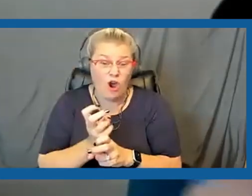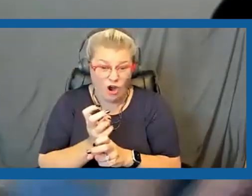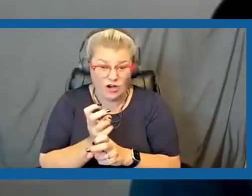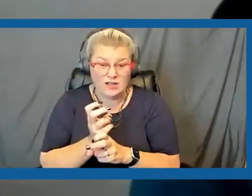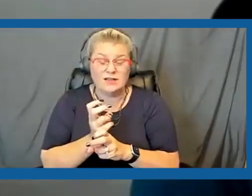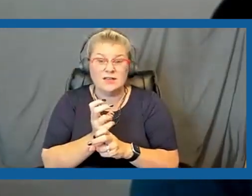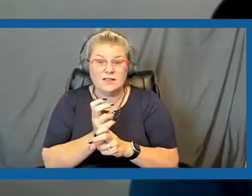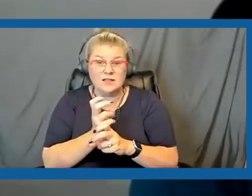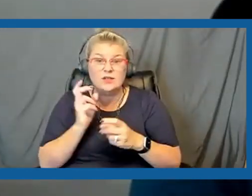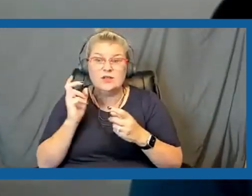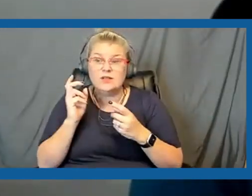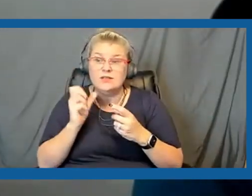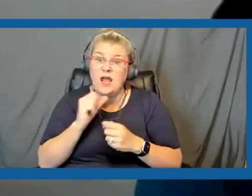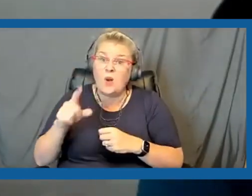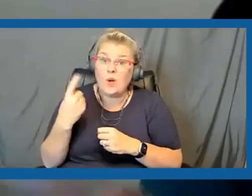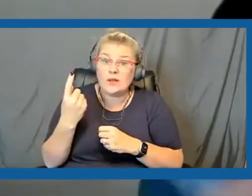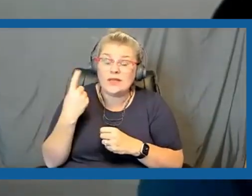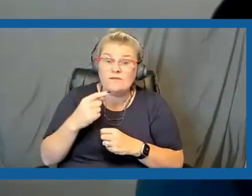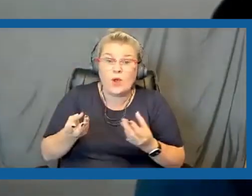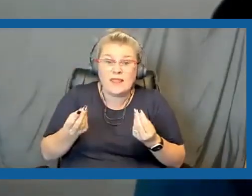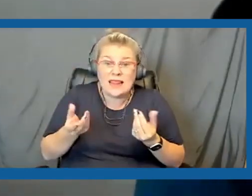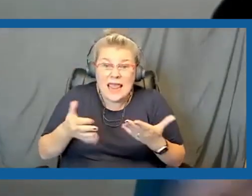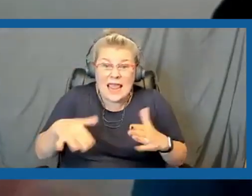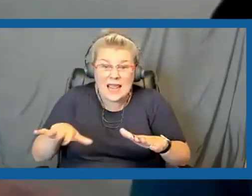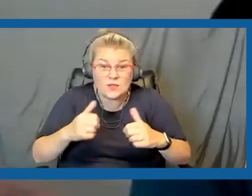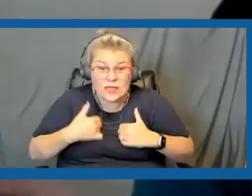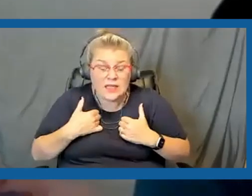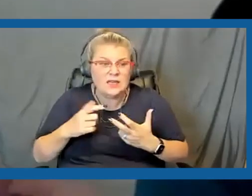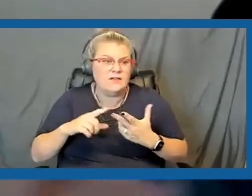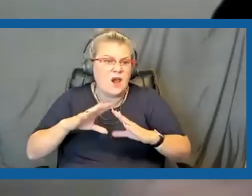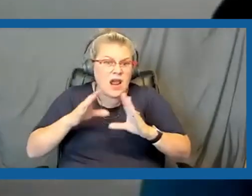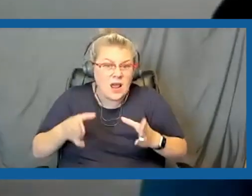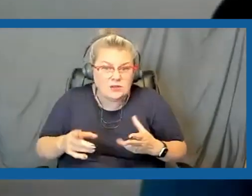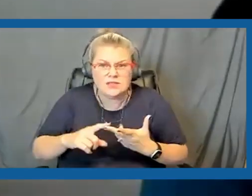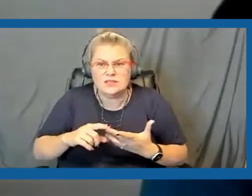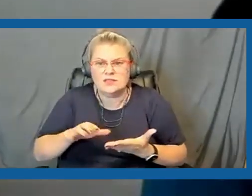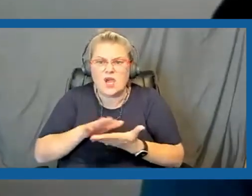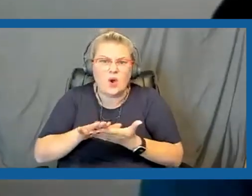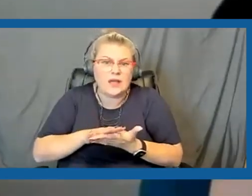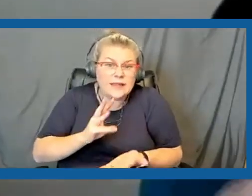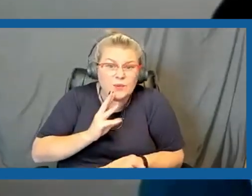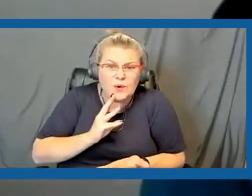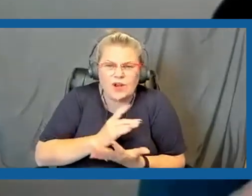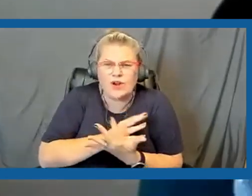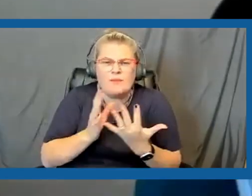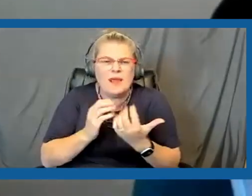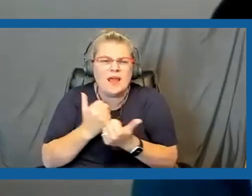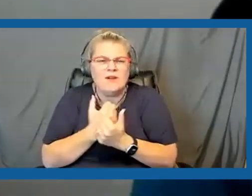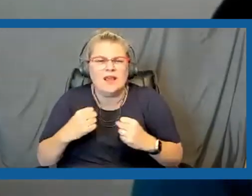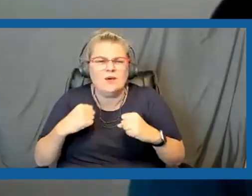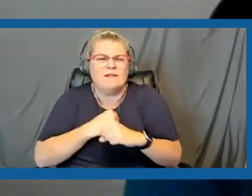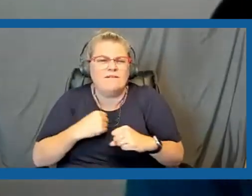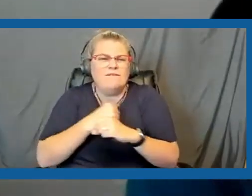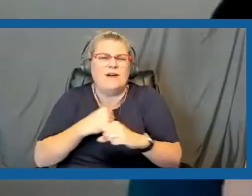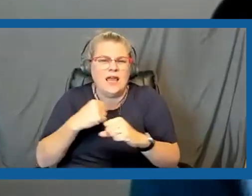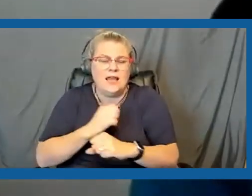for not only the land that we're living on, the houses that we have, the clean water we're pulling out of our faucets. I mean, everything was a fight that